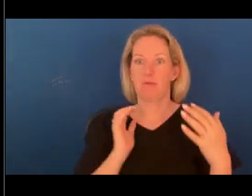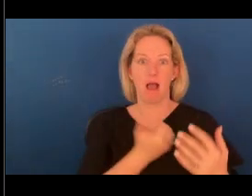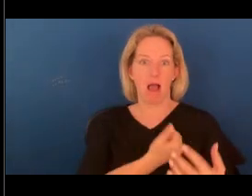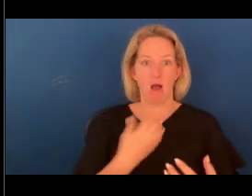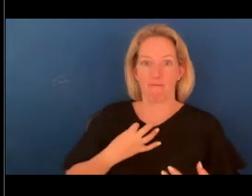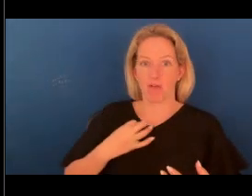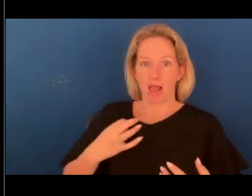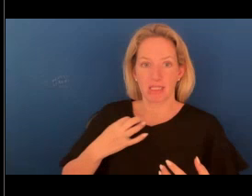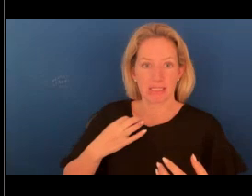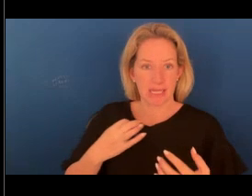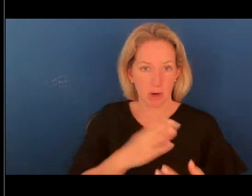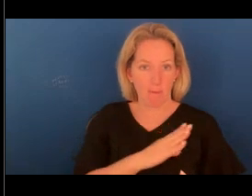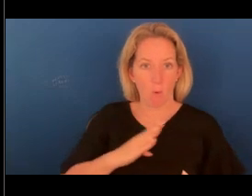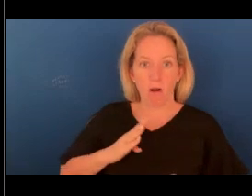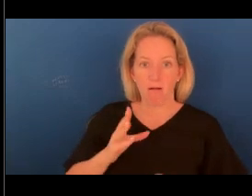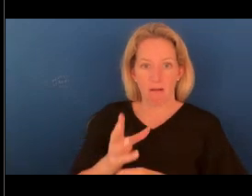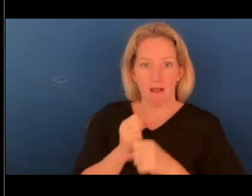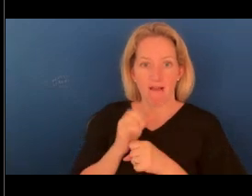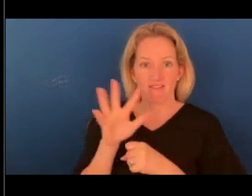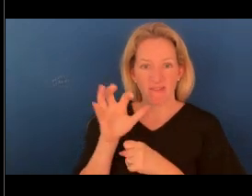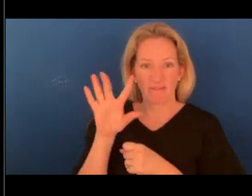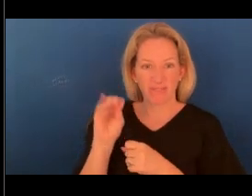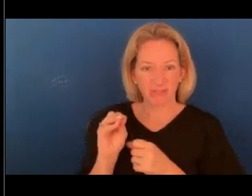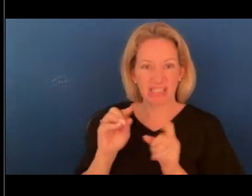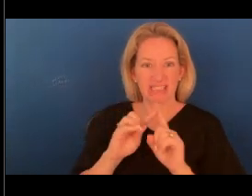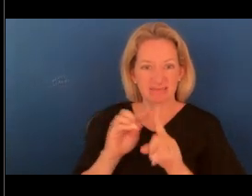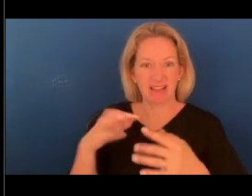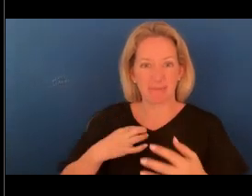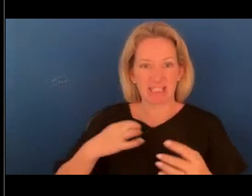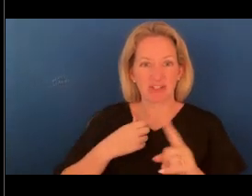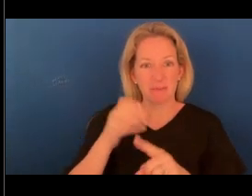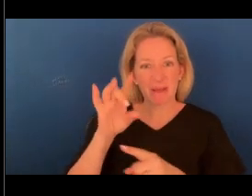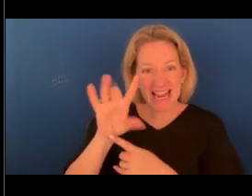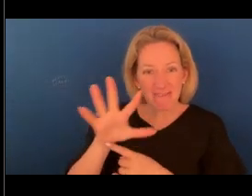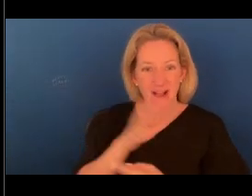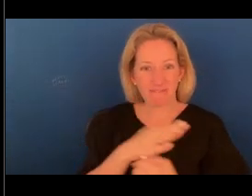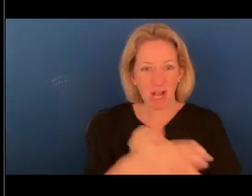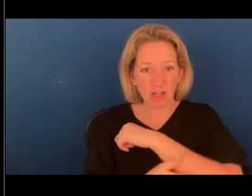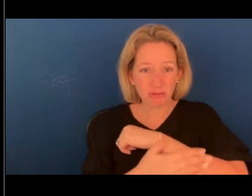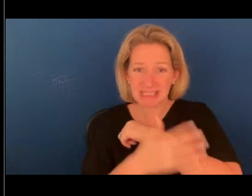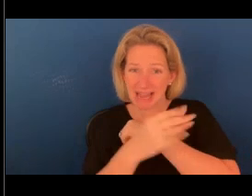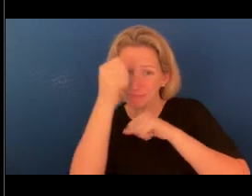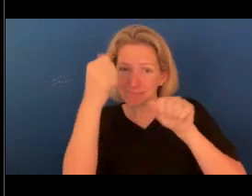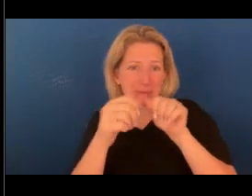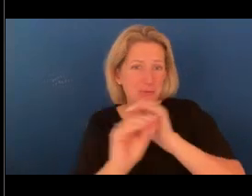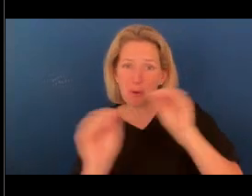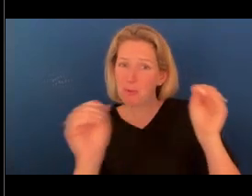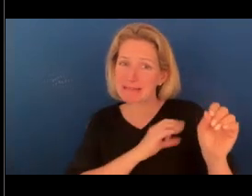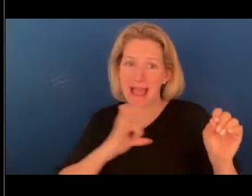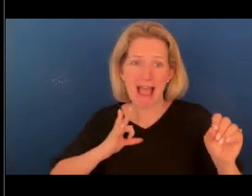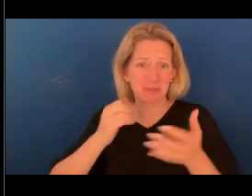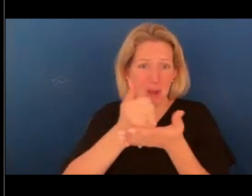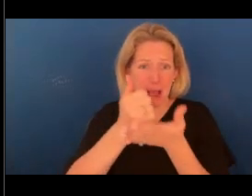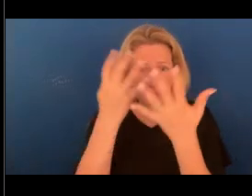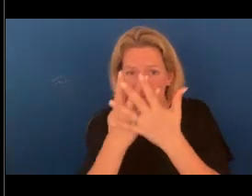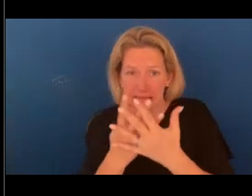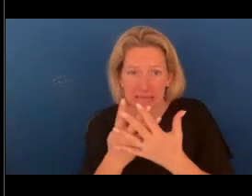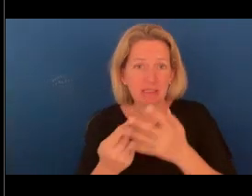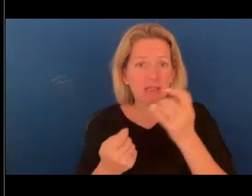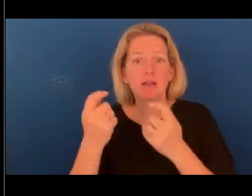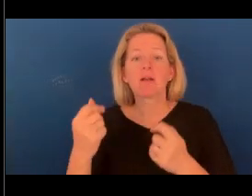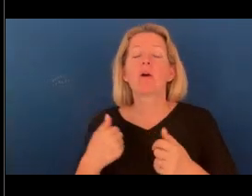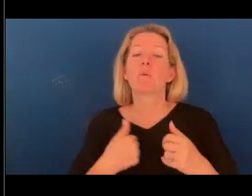550 applications from 85 countries and without staff to help vet this. Anyway, made a first round,